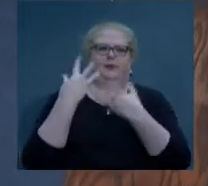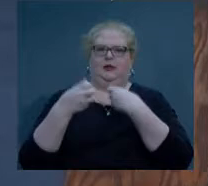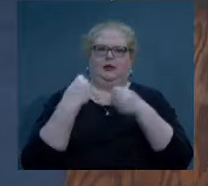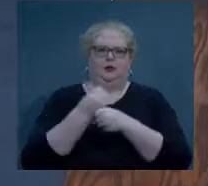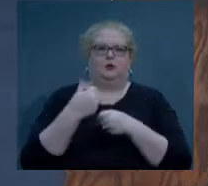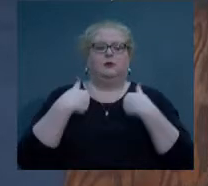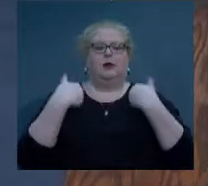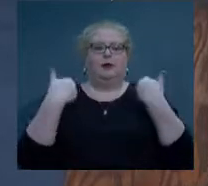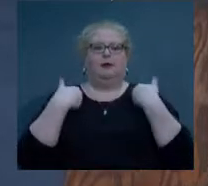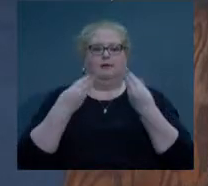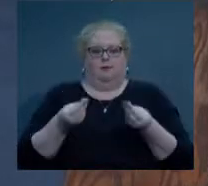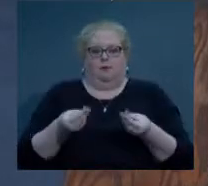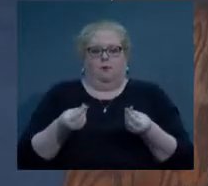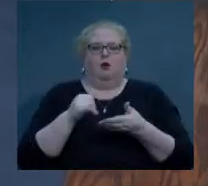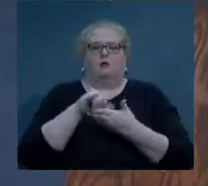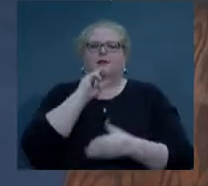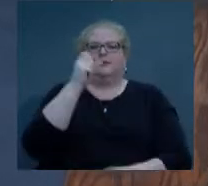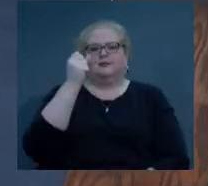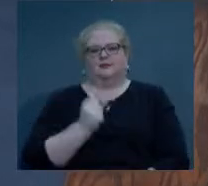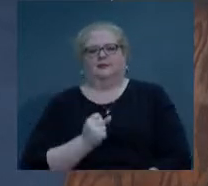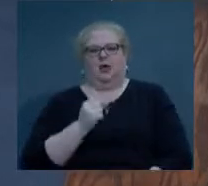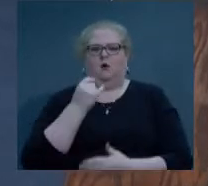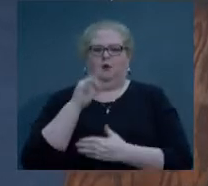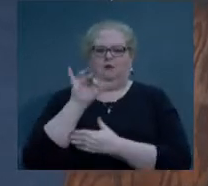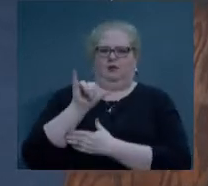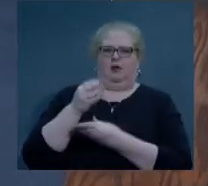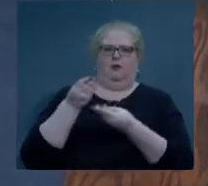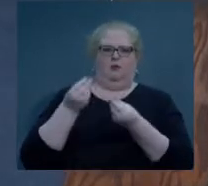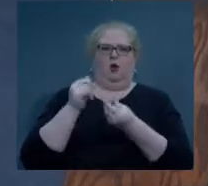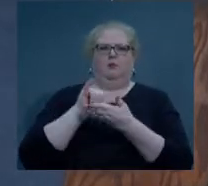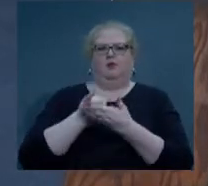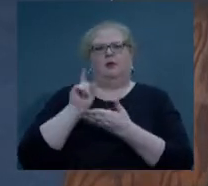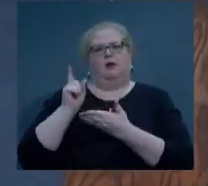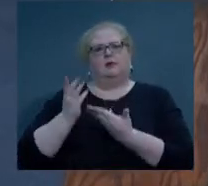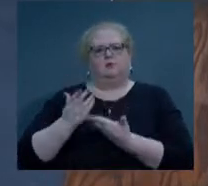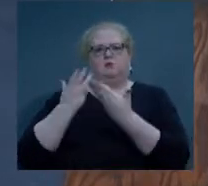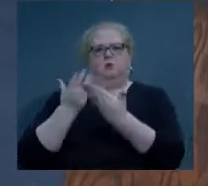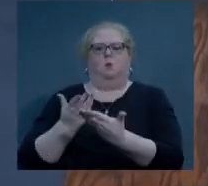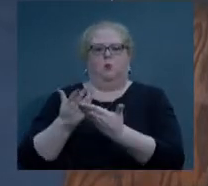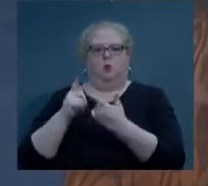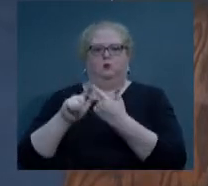that's south of the property he's proposing to build multiple